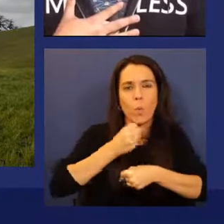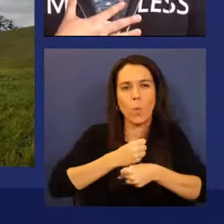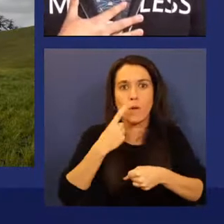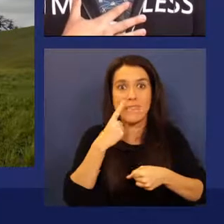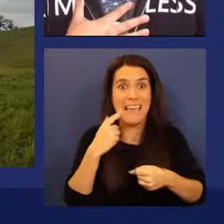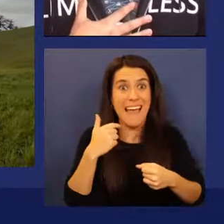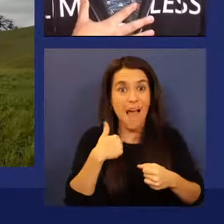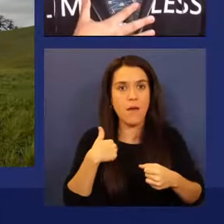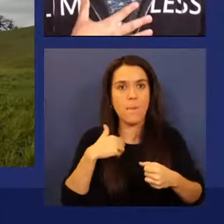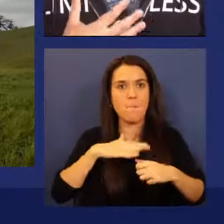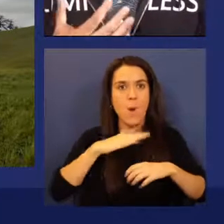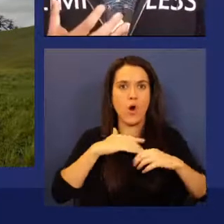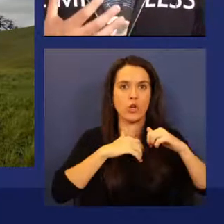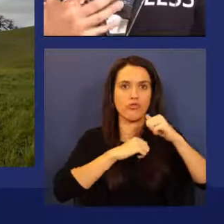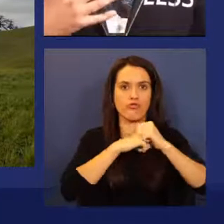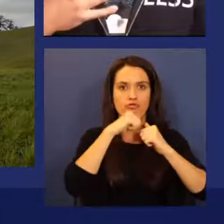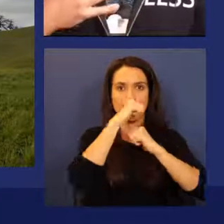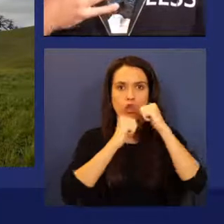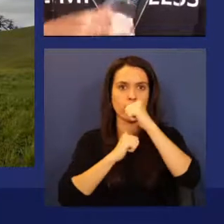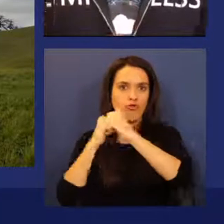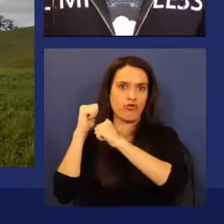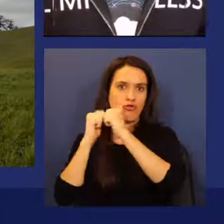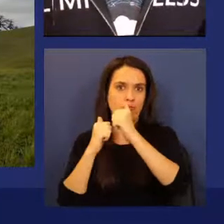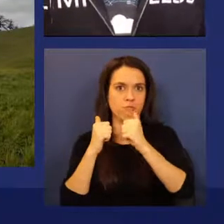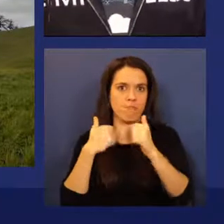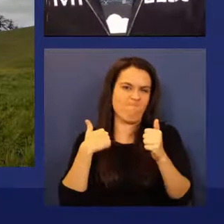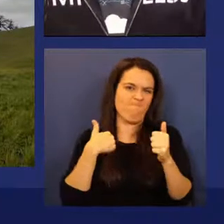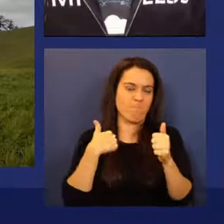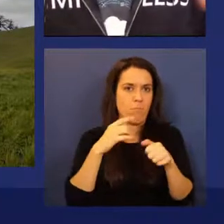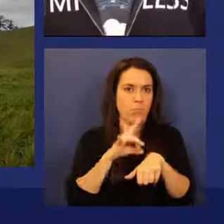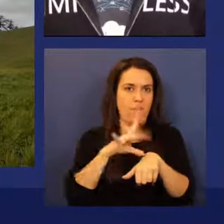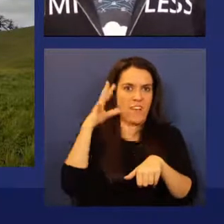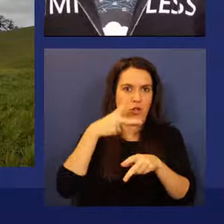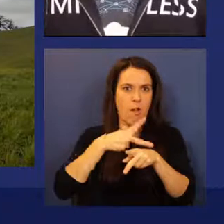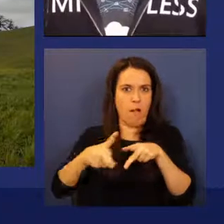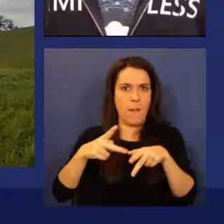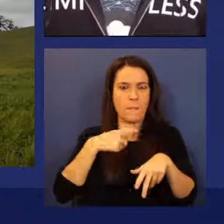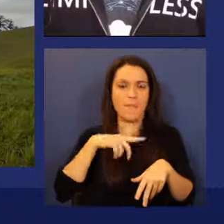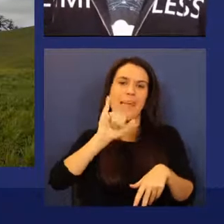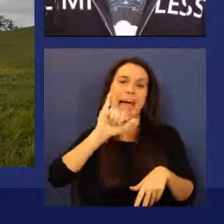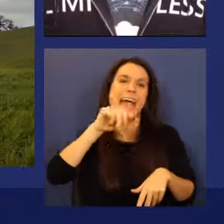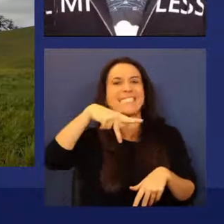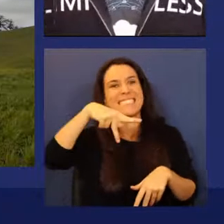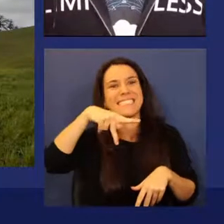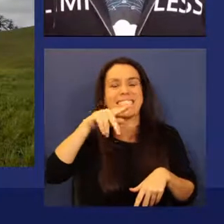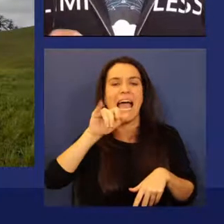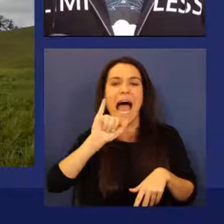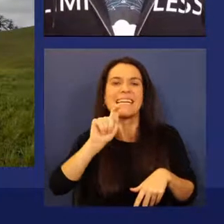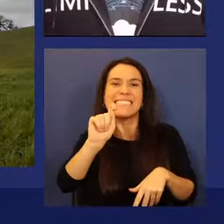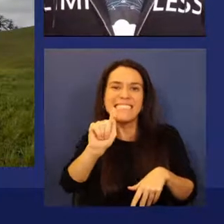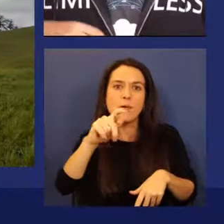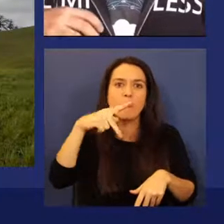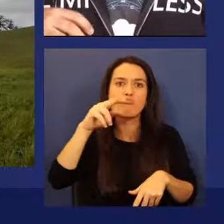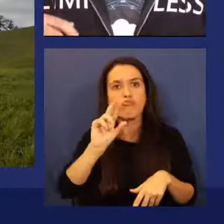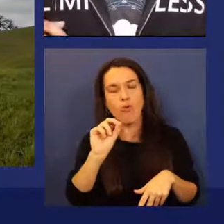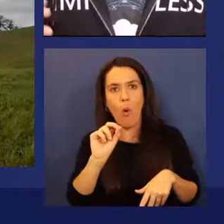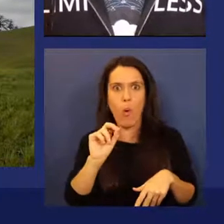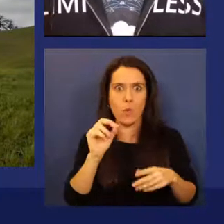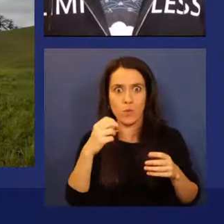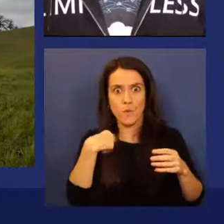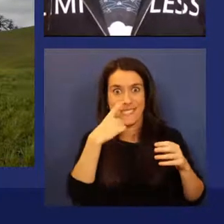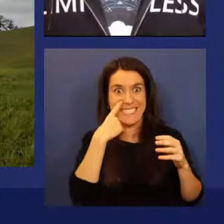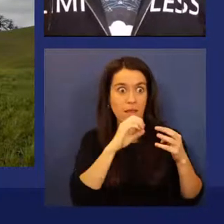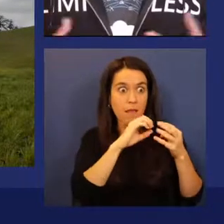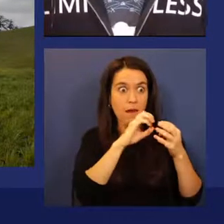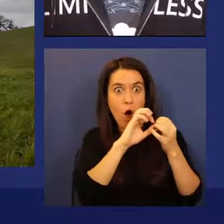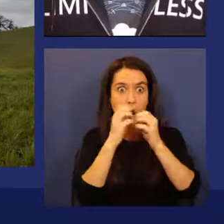infrastructure professional. I'm you know, as what we call an IT pro. That architects out the solution in terms of the